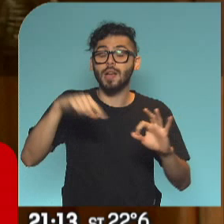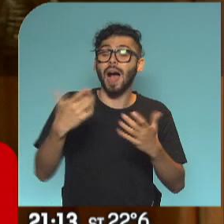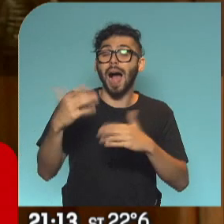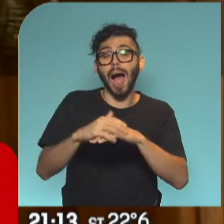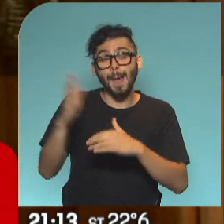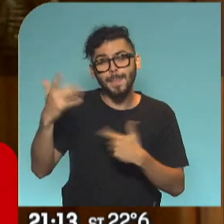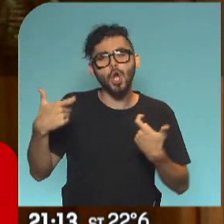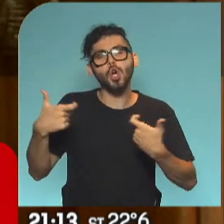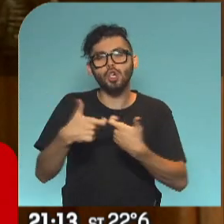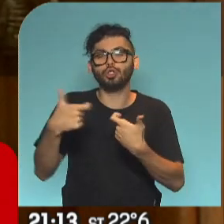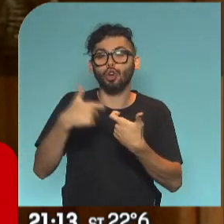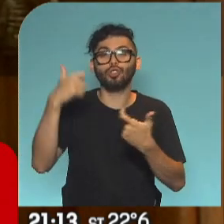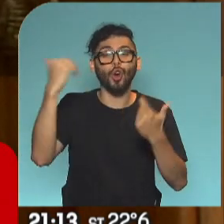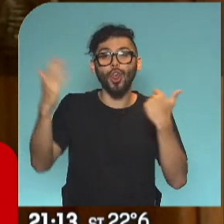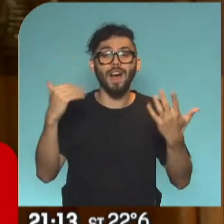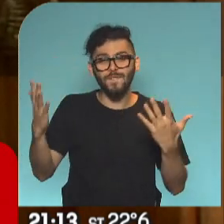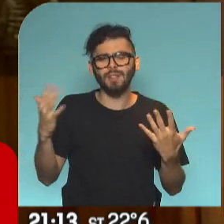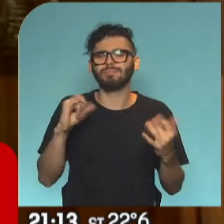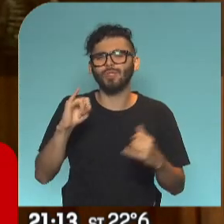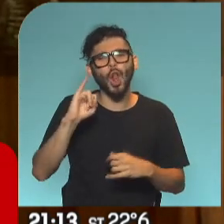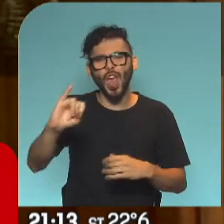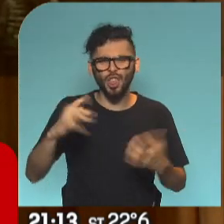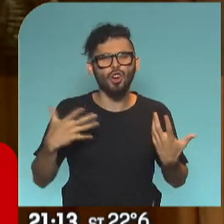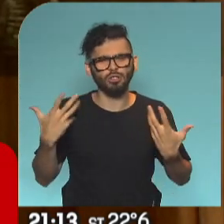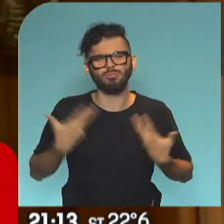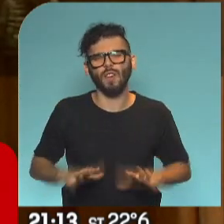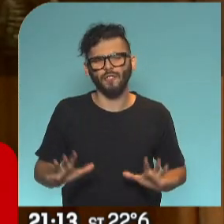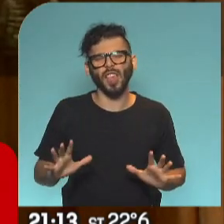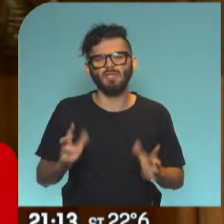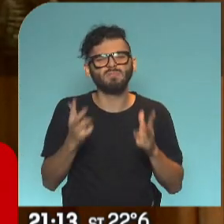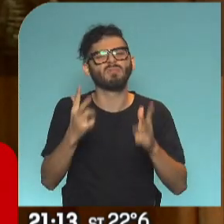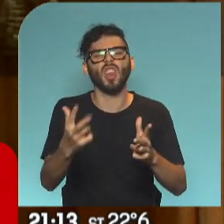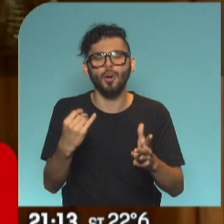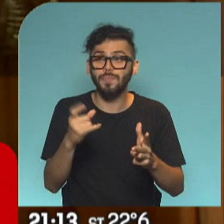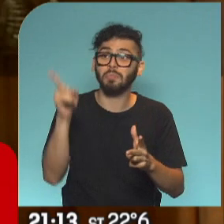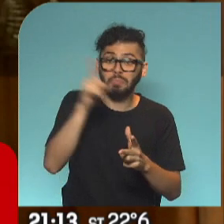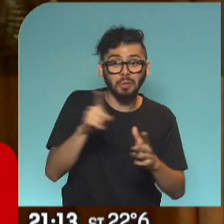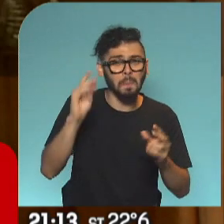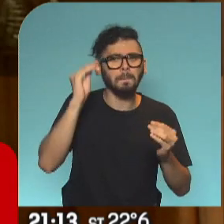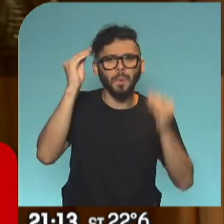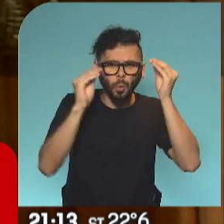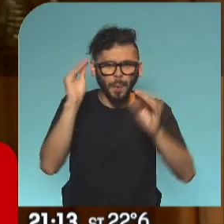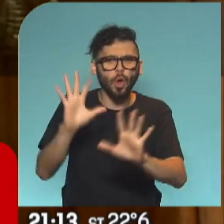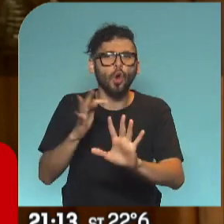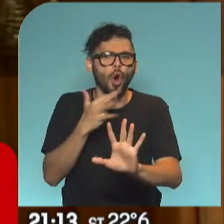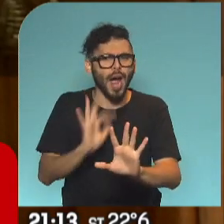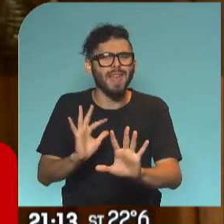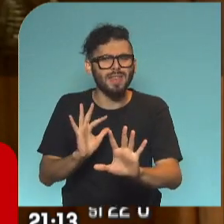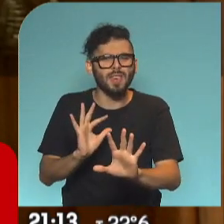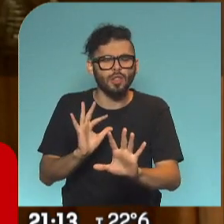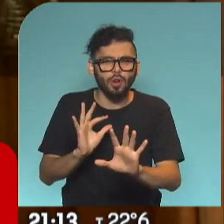partners, I want to say very frankly that we understand your concerns, and I